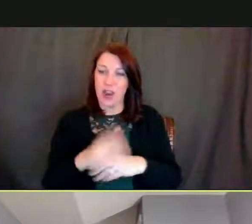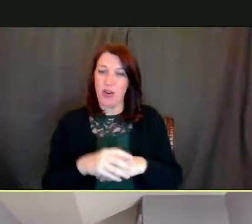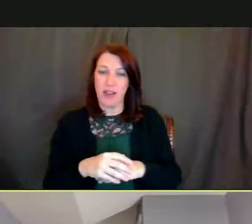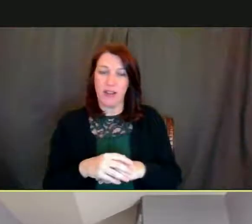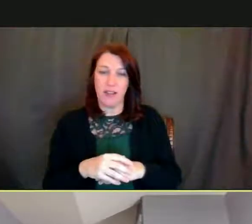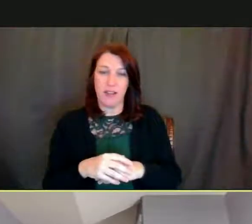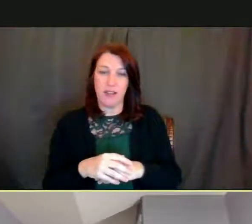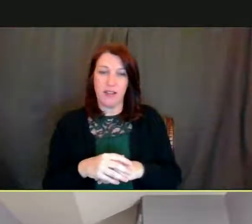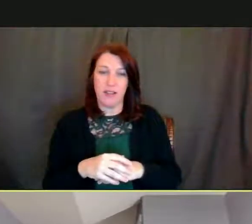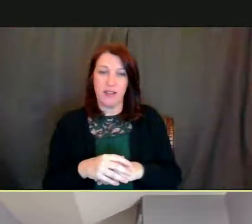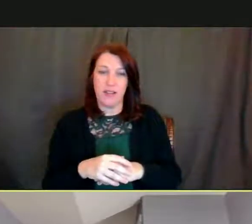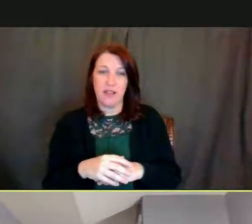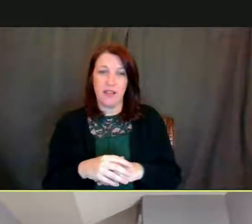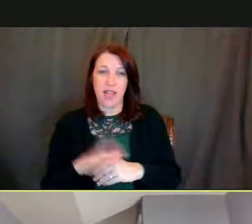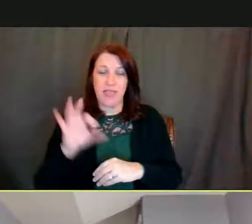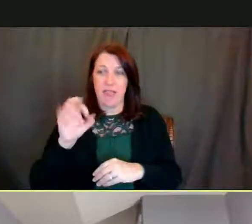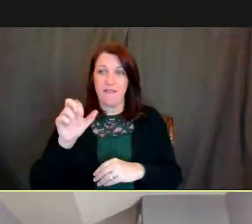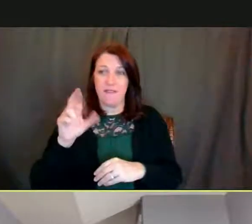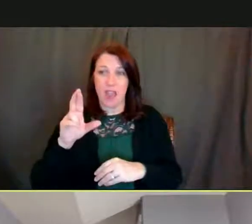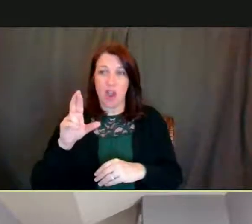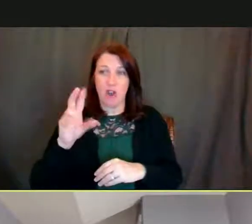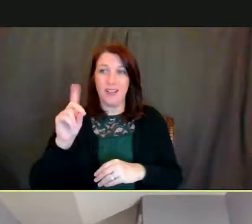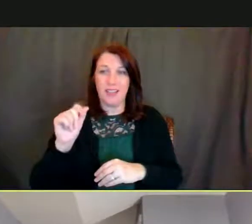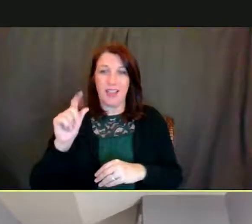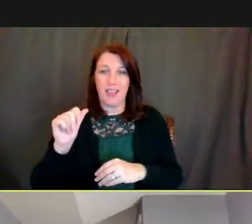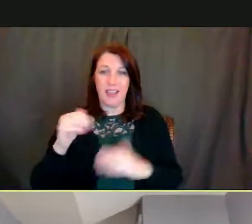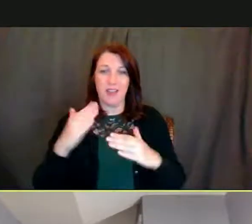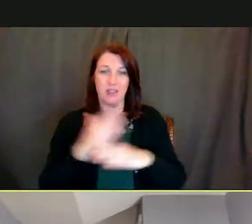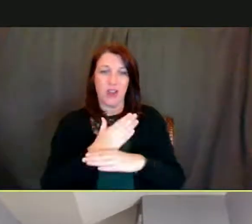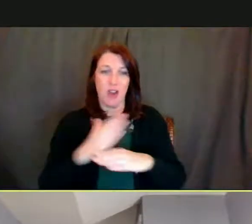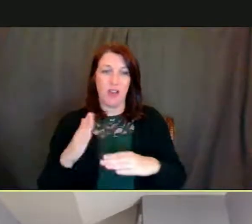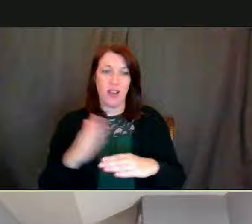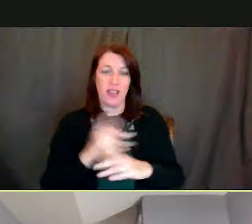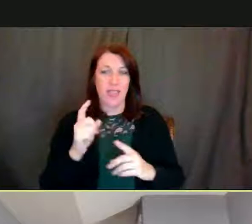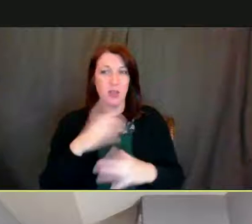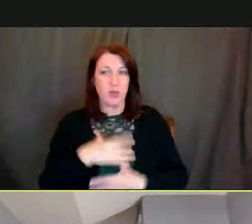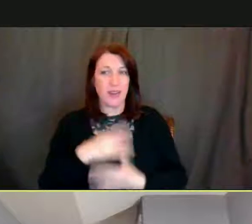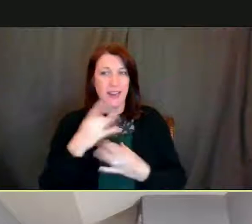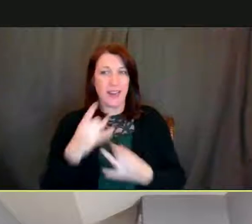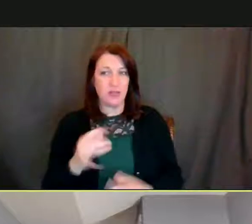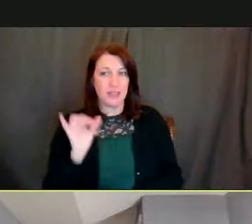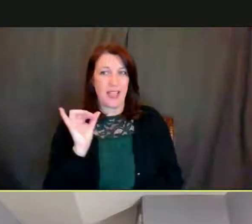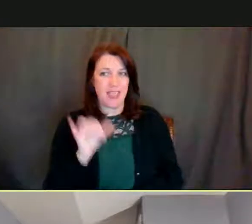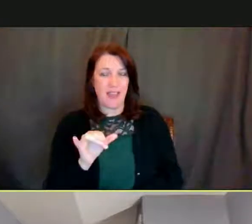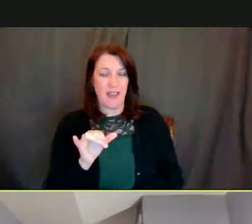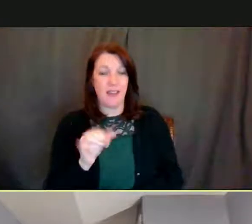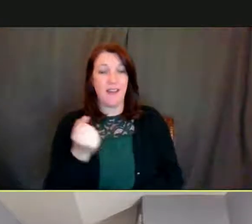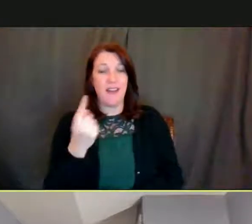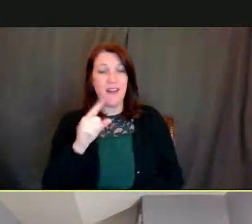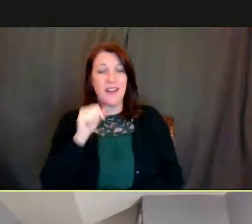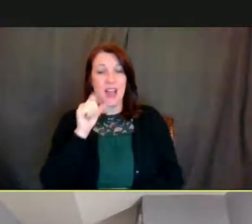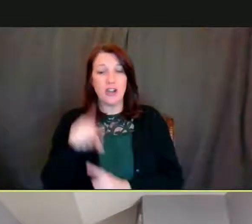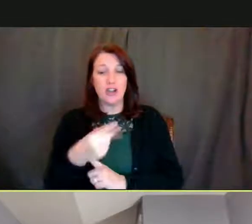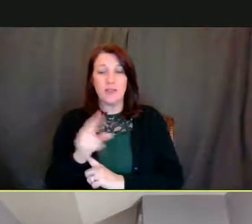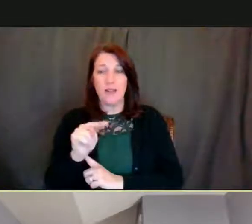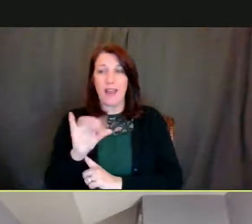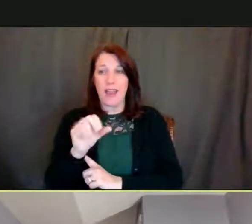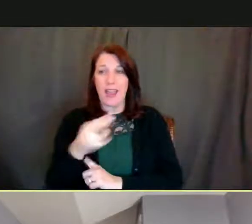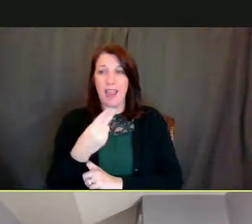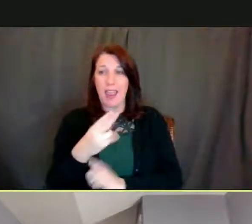something we're very interested in. And sort of beyond NIH policy and